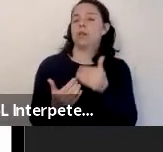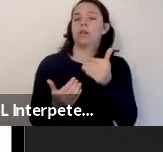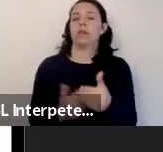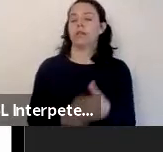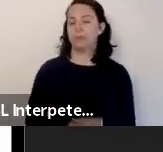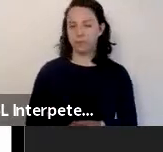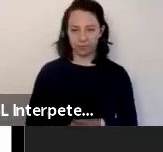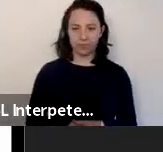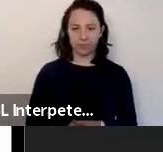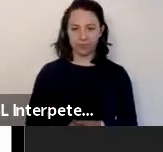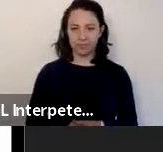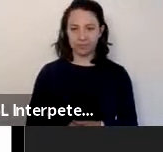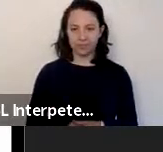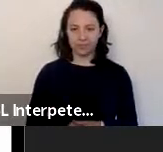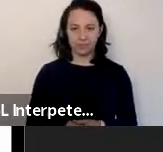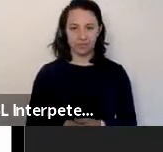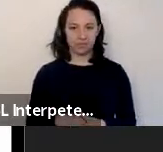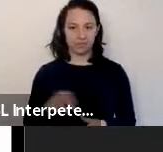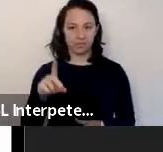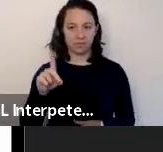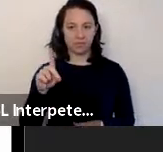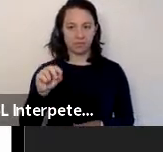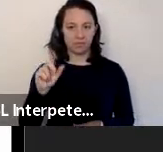I think, didn't you ask